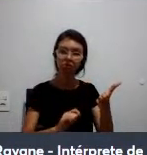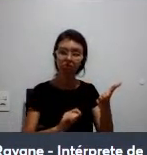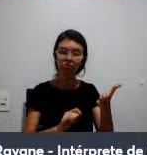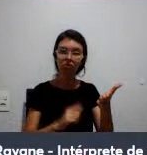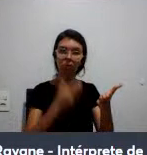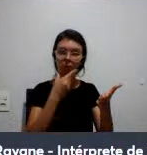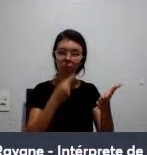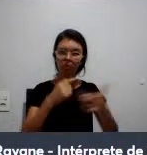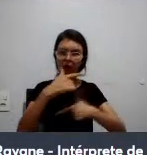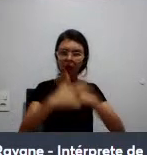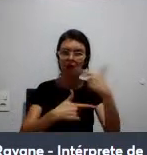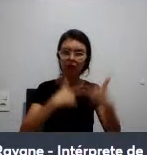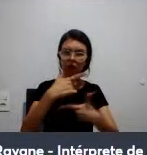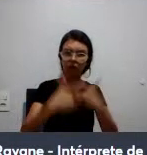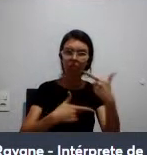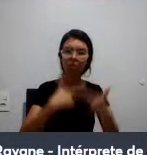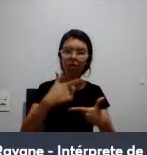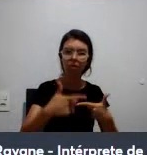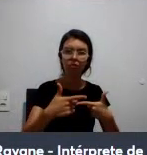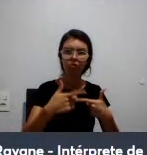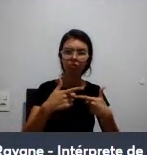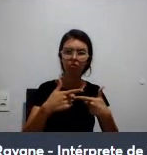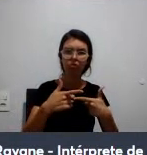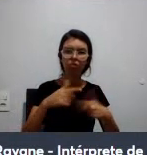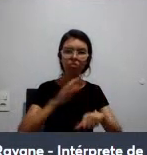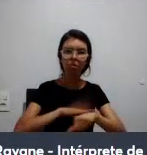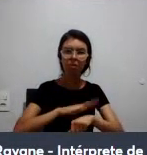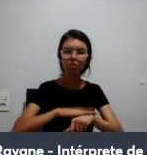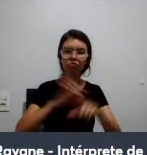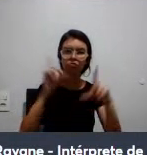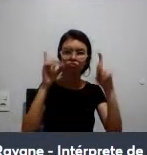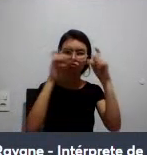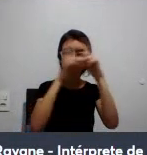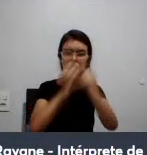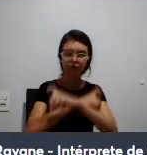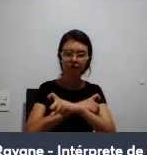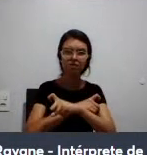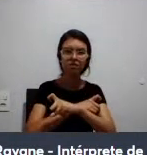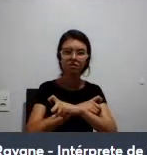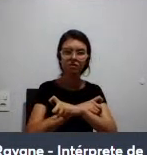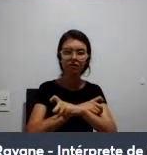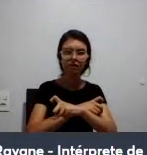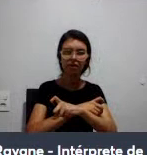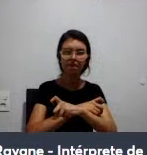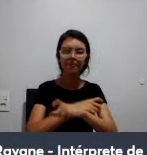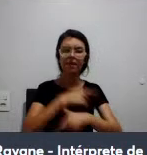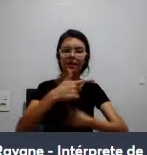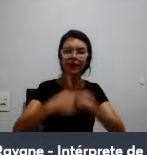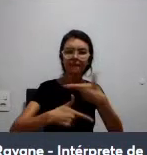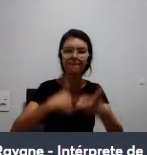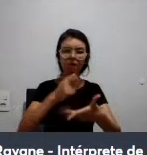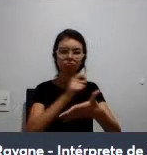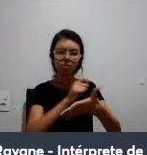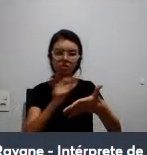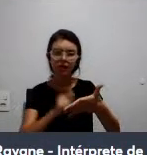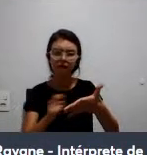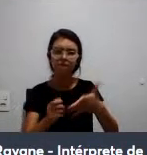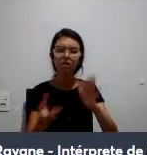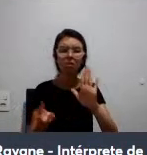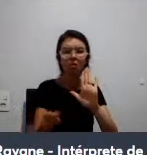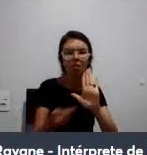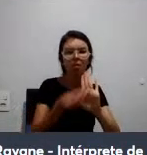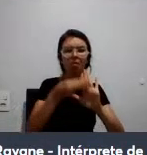trabalhando de forma difícil todo o trabalho de composição, adição,